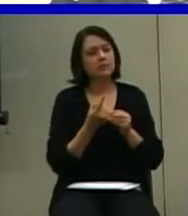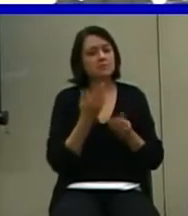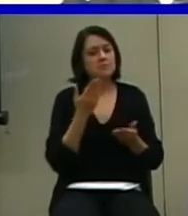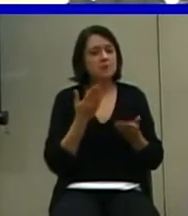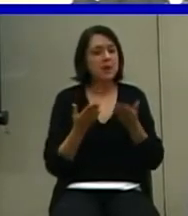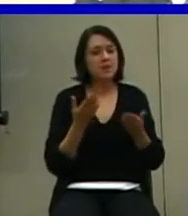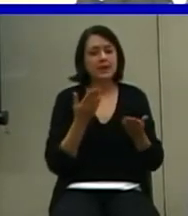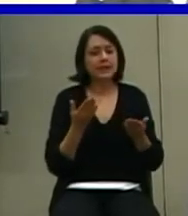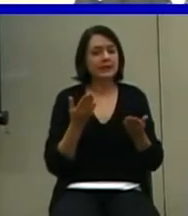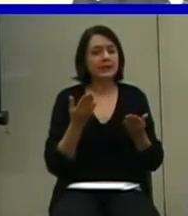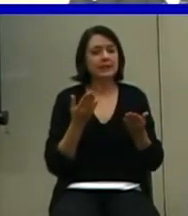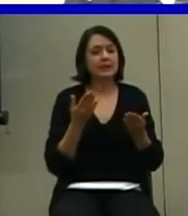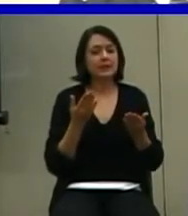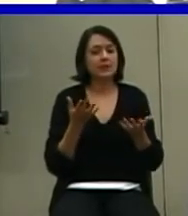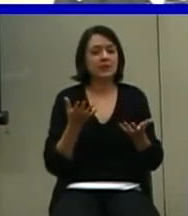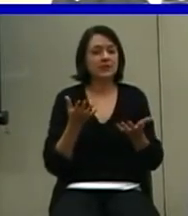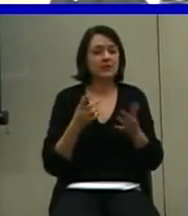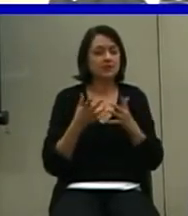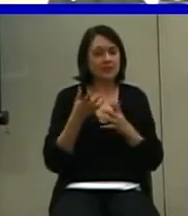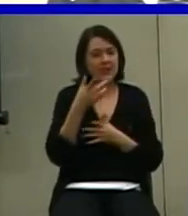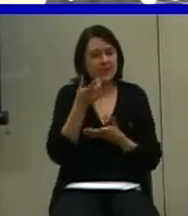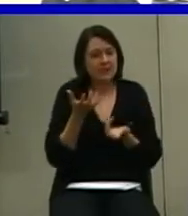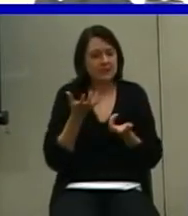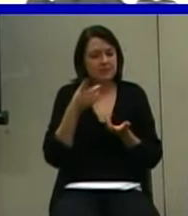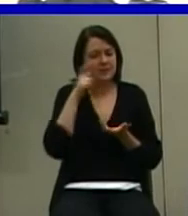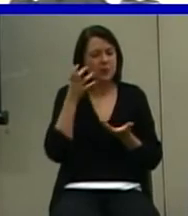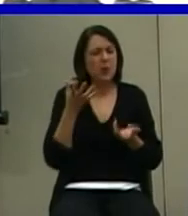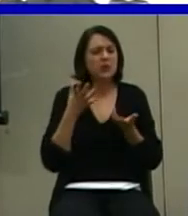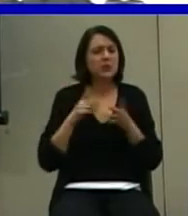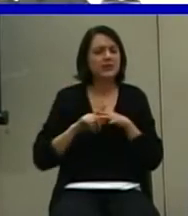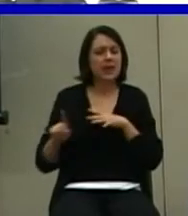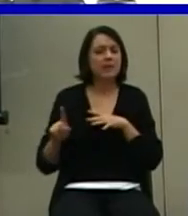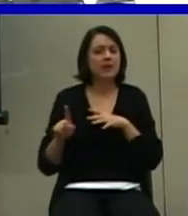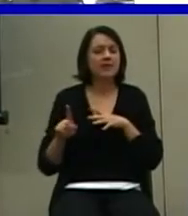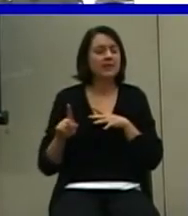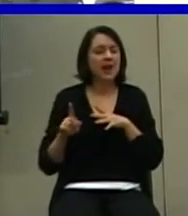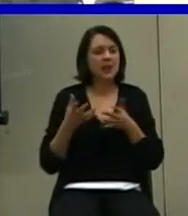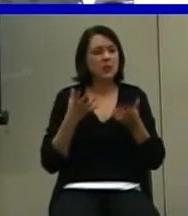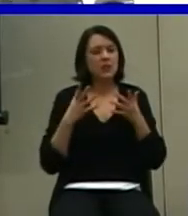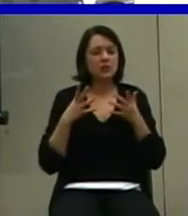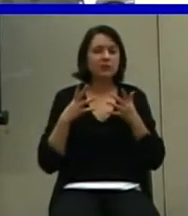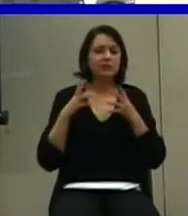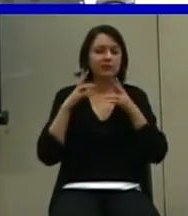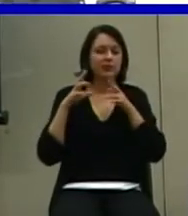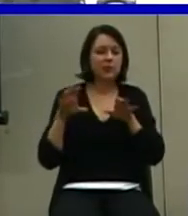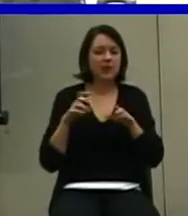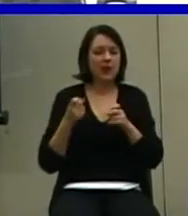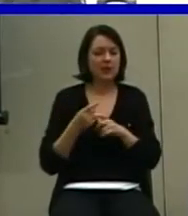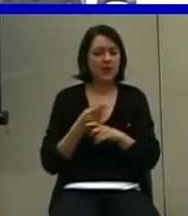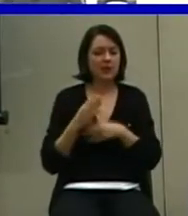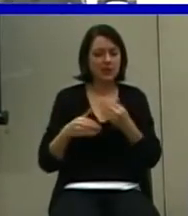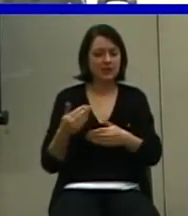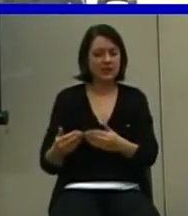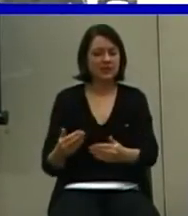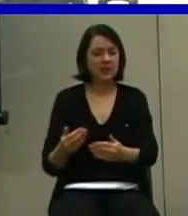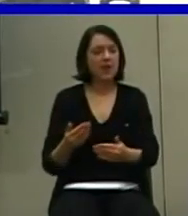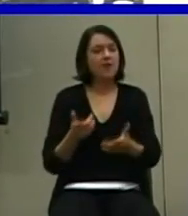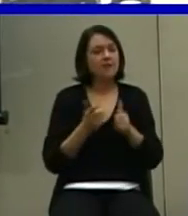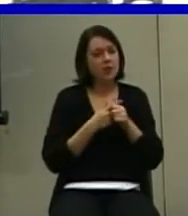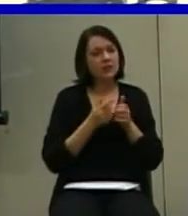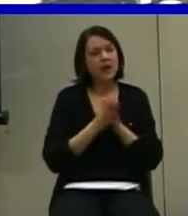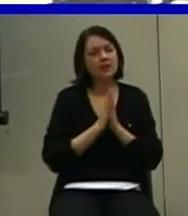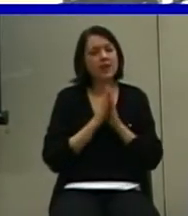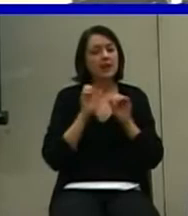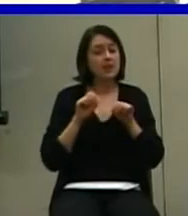escape motivated. But I don't want to go down that complicated thing. It's more simple just to say, can they do the work? If not, then what could we give them